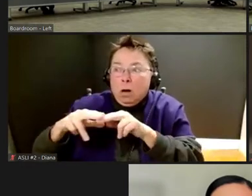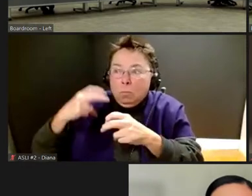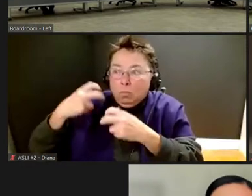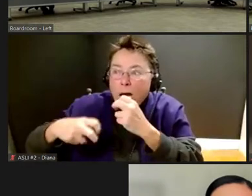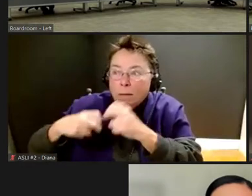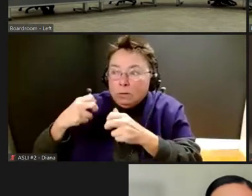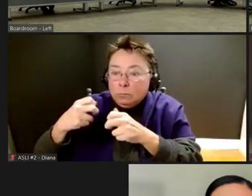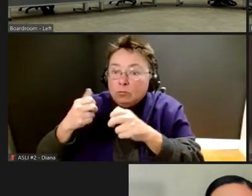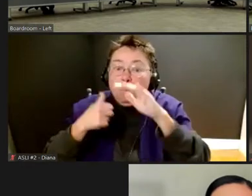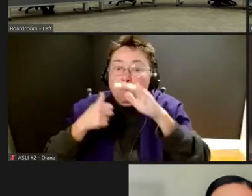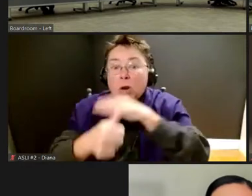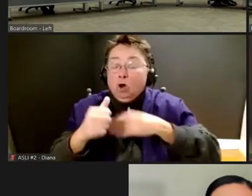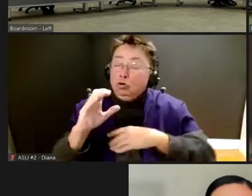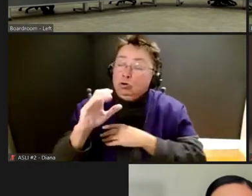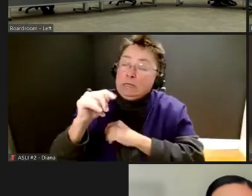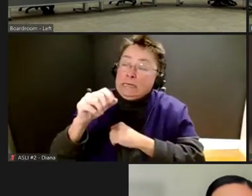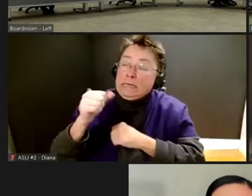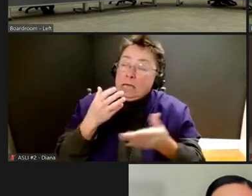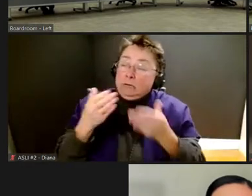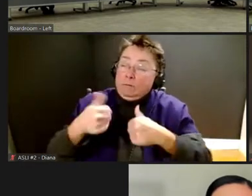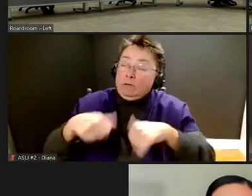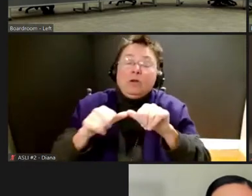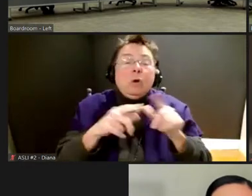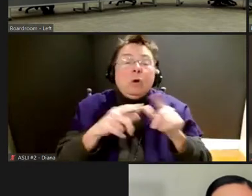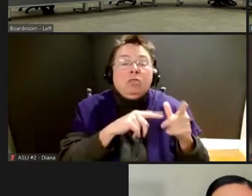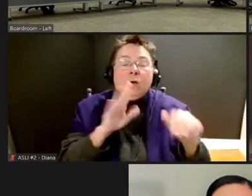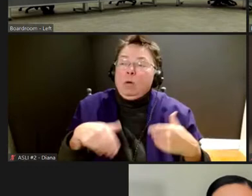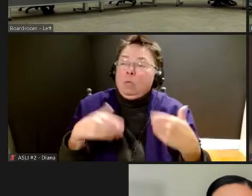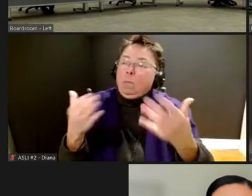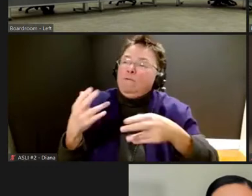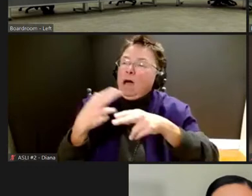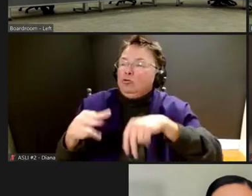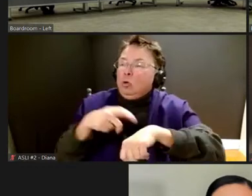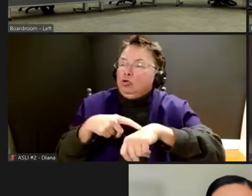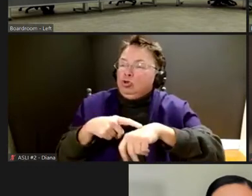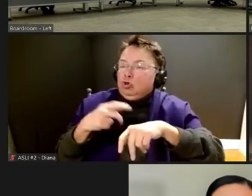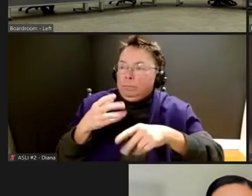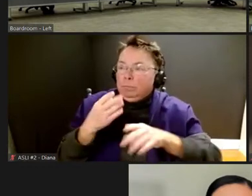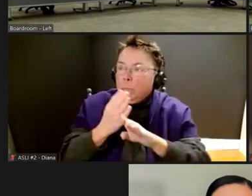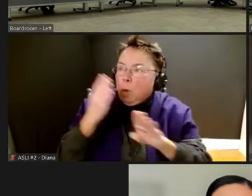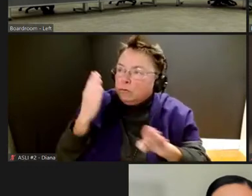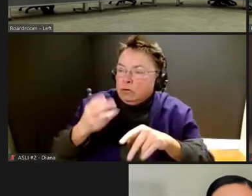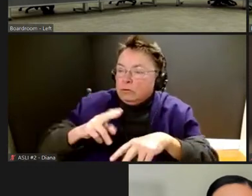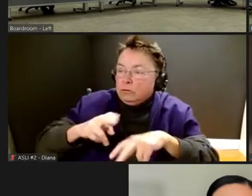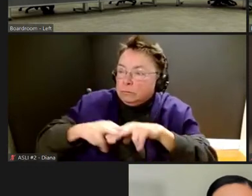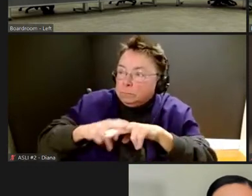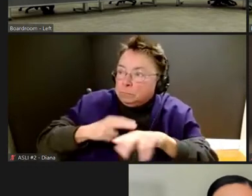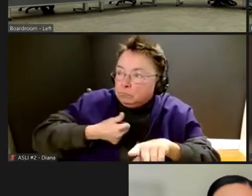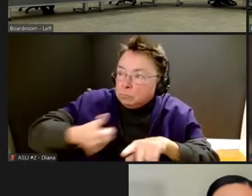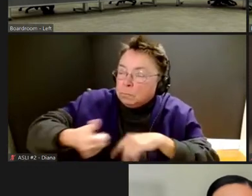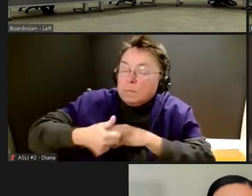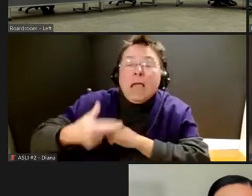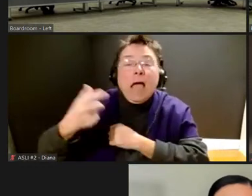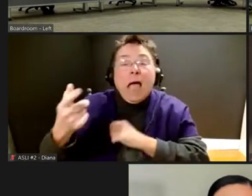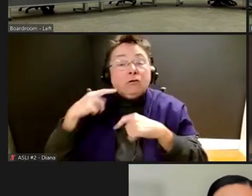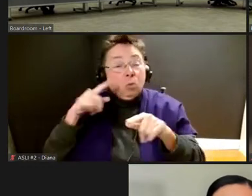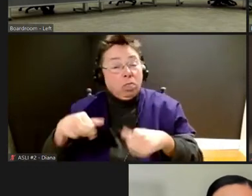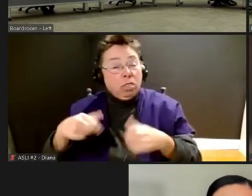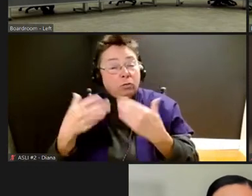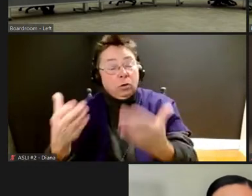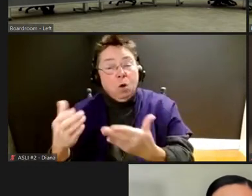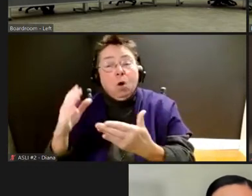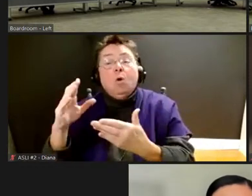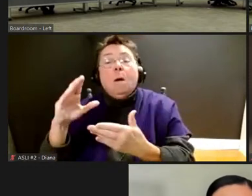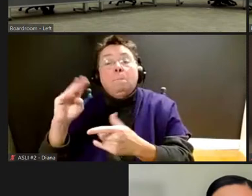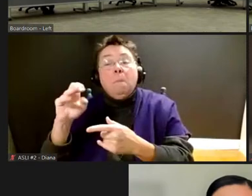CTA service area. Under this proposal, when METRA has a short service disruption, CTA would provide public